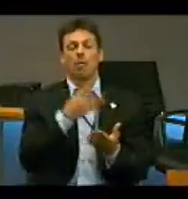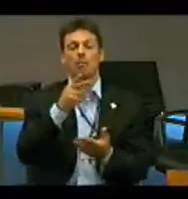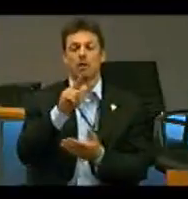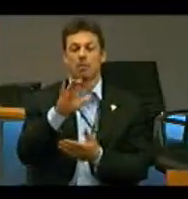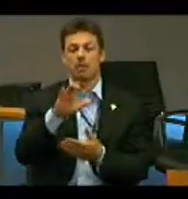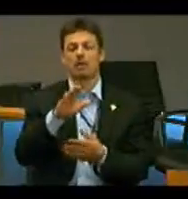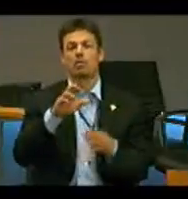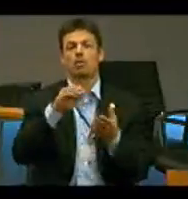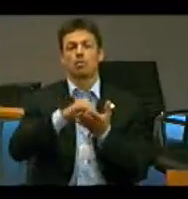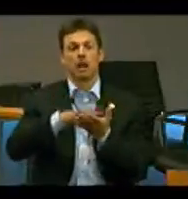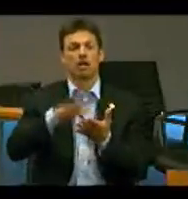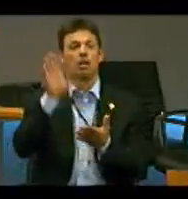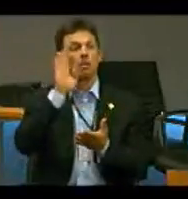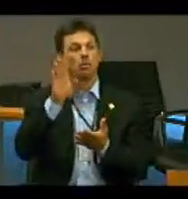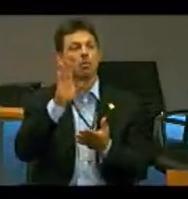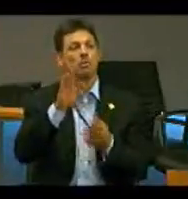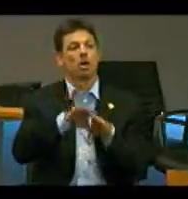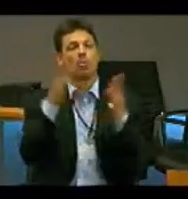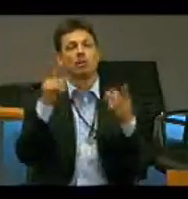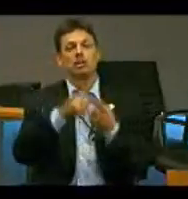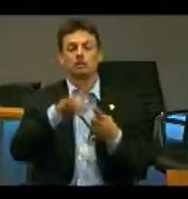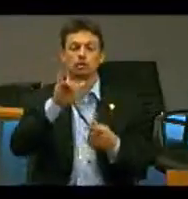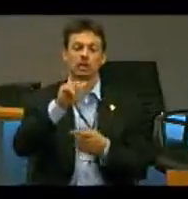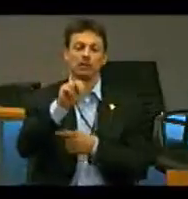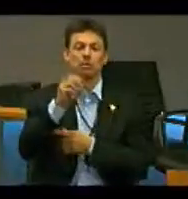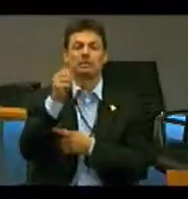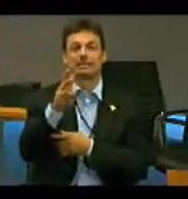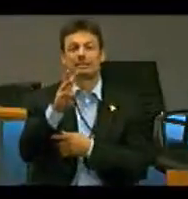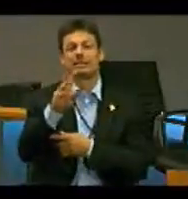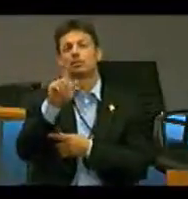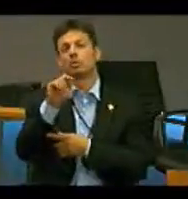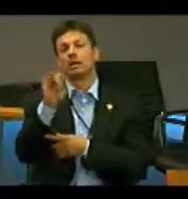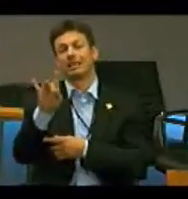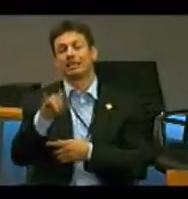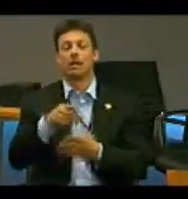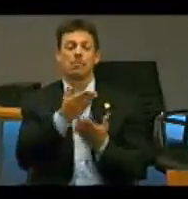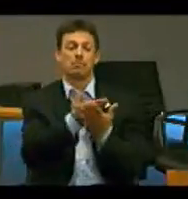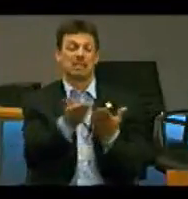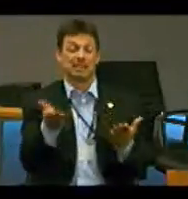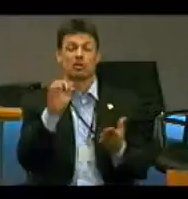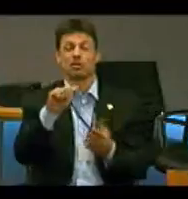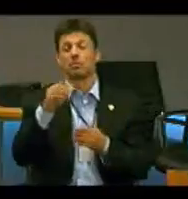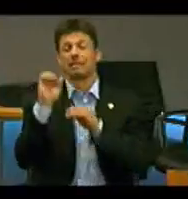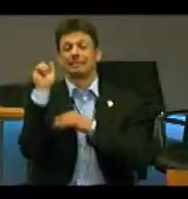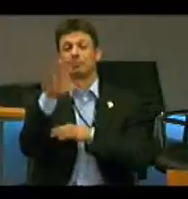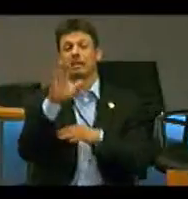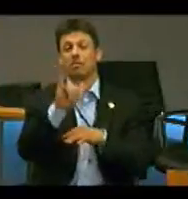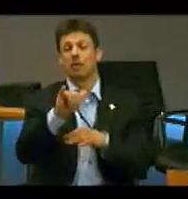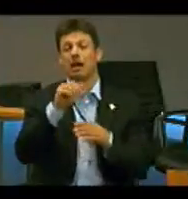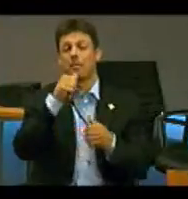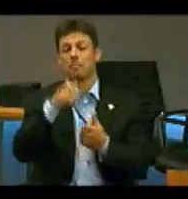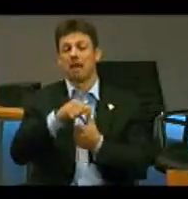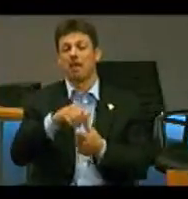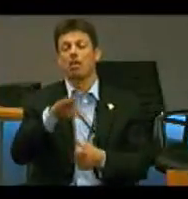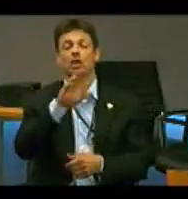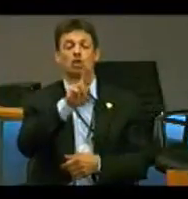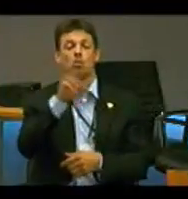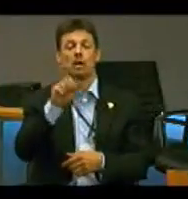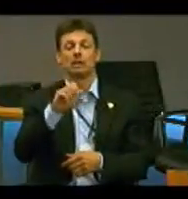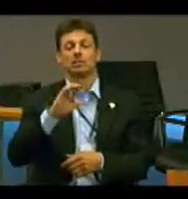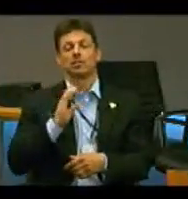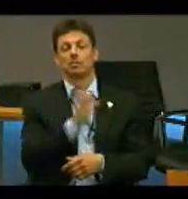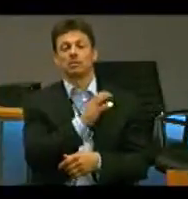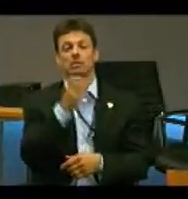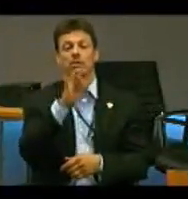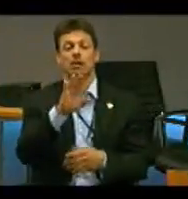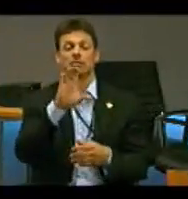Tuesday, January 16, 2018. Materials can be submitted by mail to U.S. Commission on Civil Rights, Office of